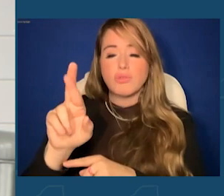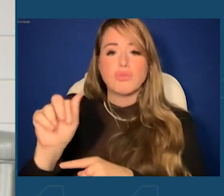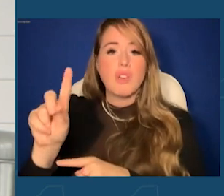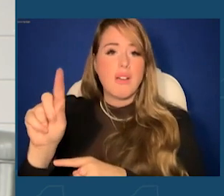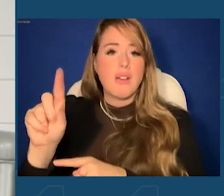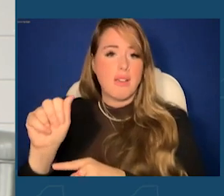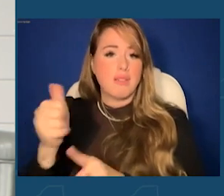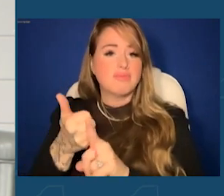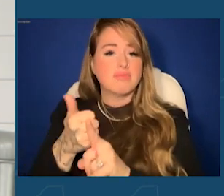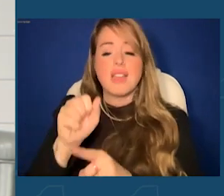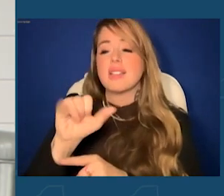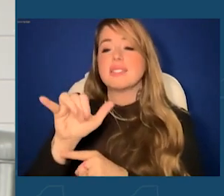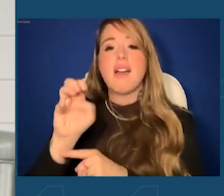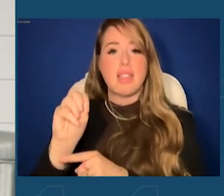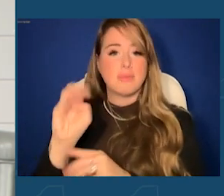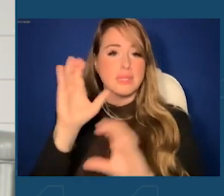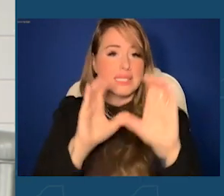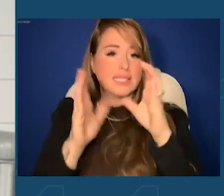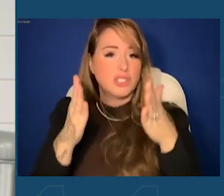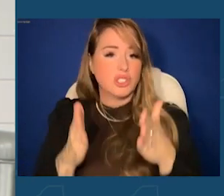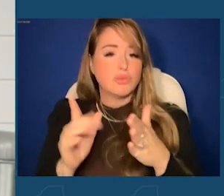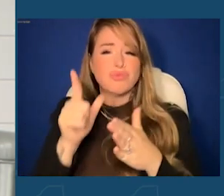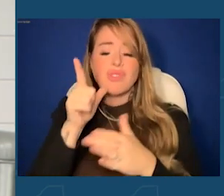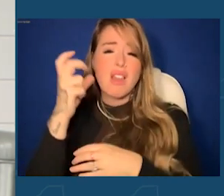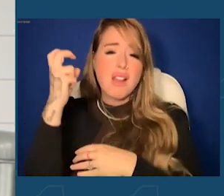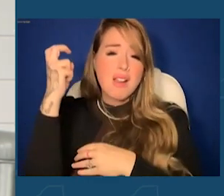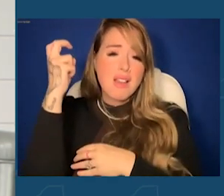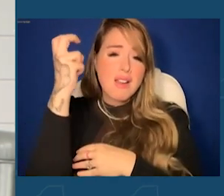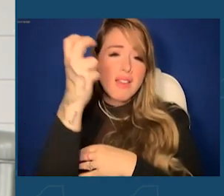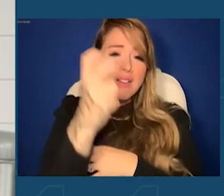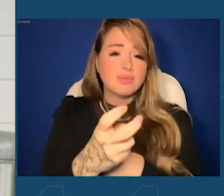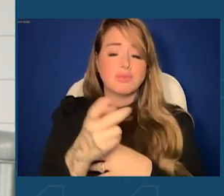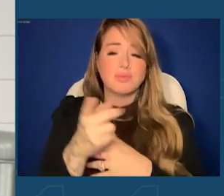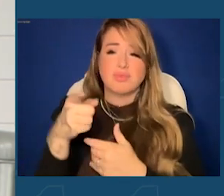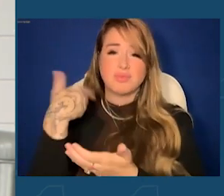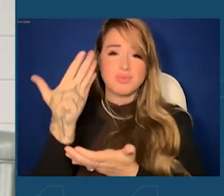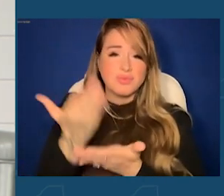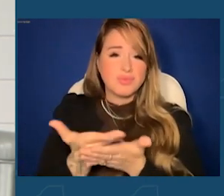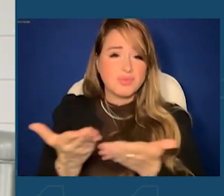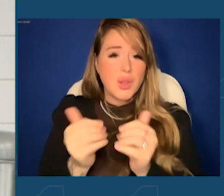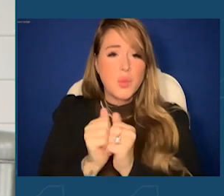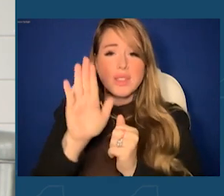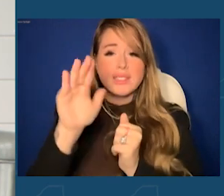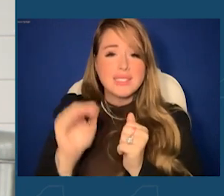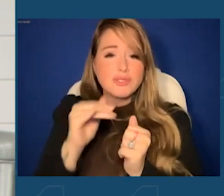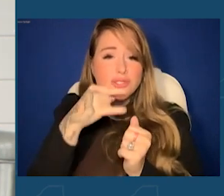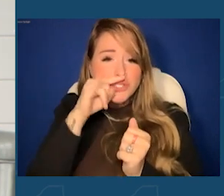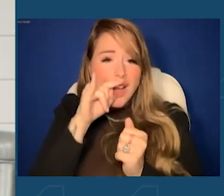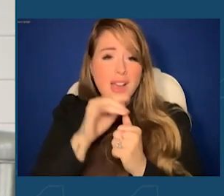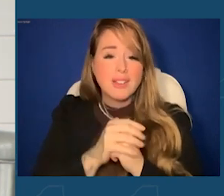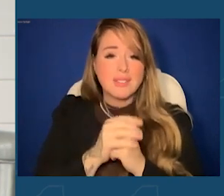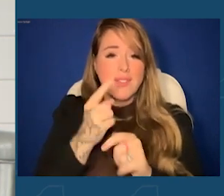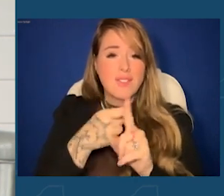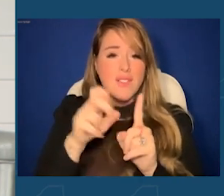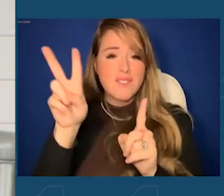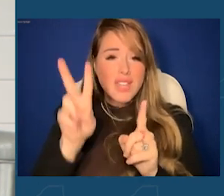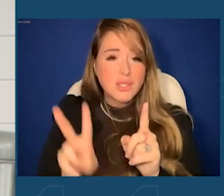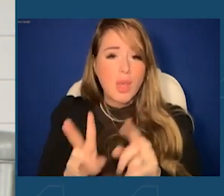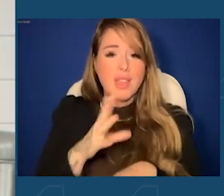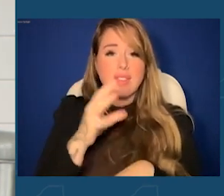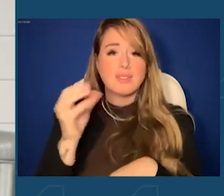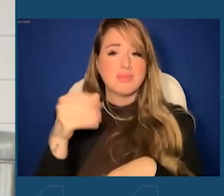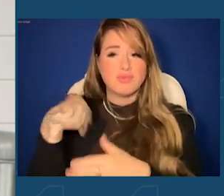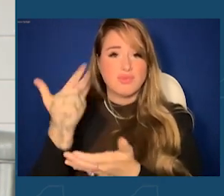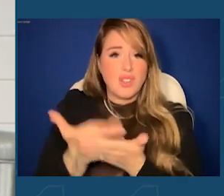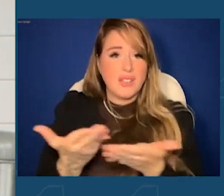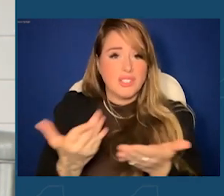asylum seeker who traveled a great distance, who came with his little child from Venezuela and literally arrived here just